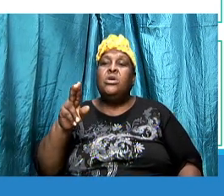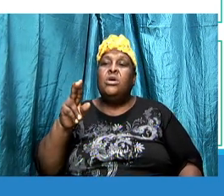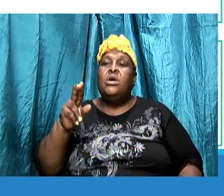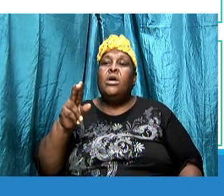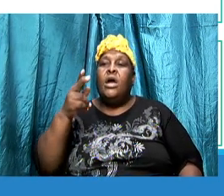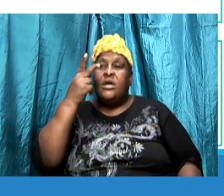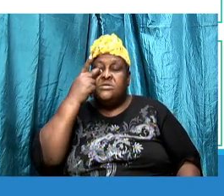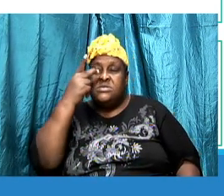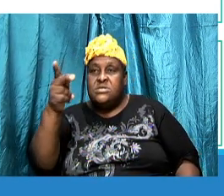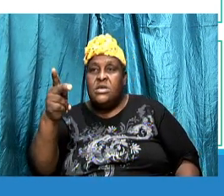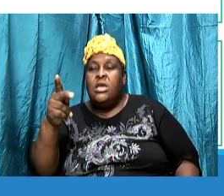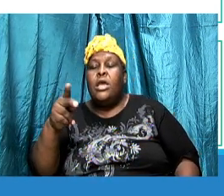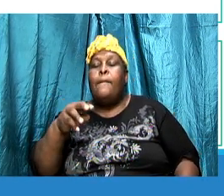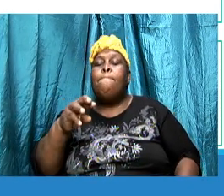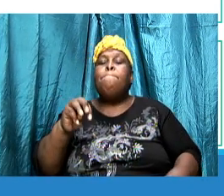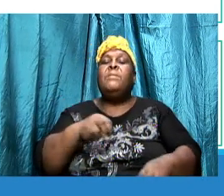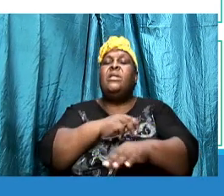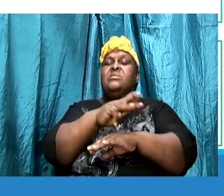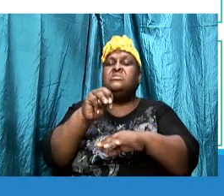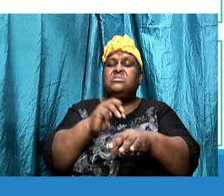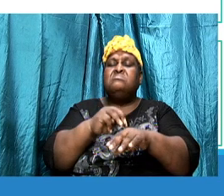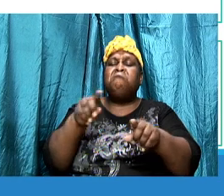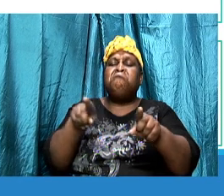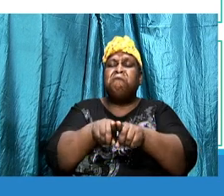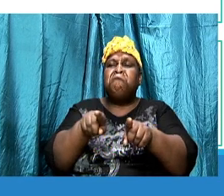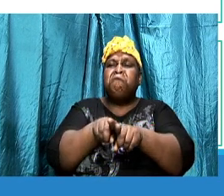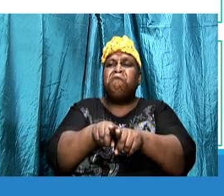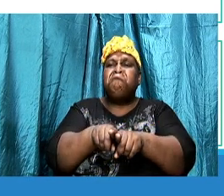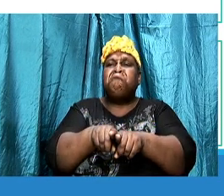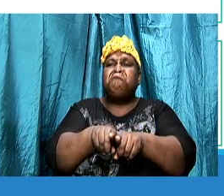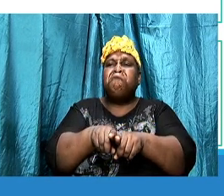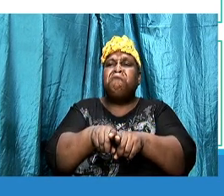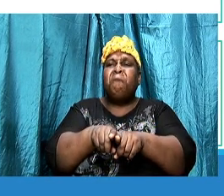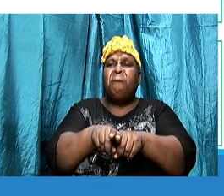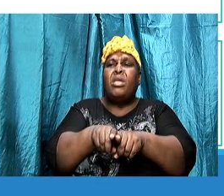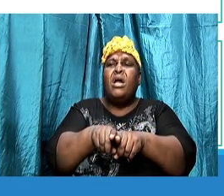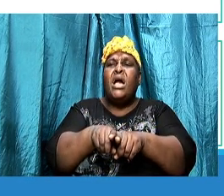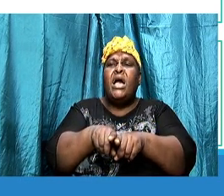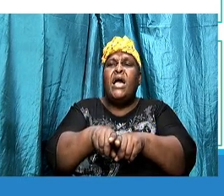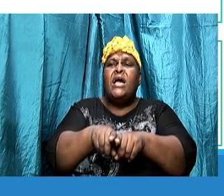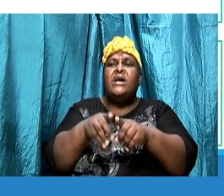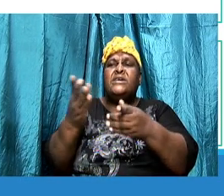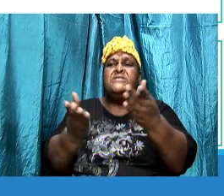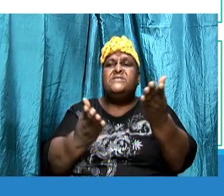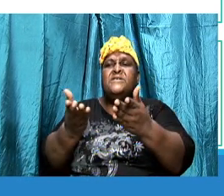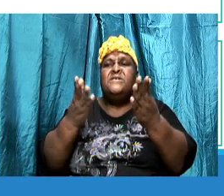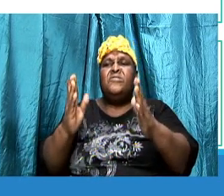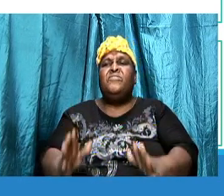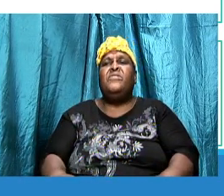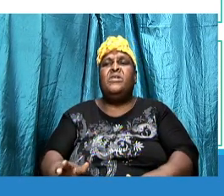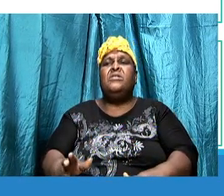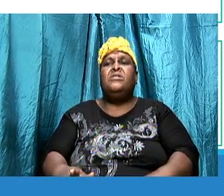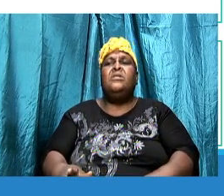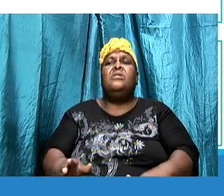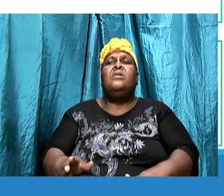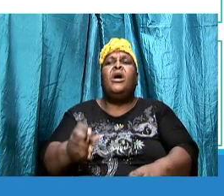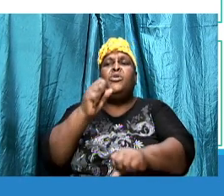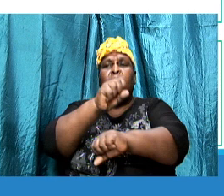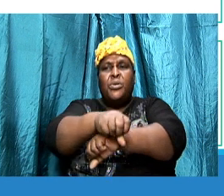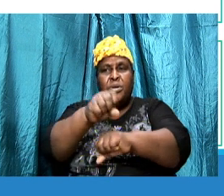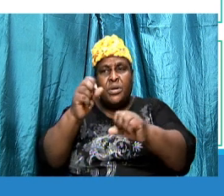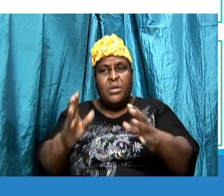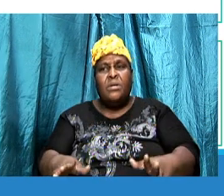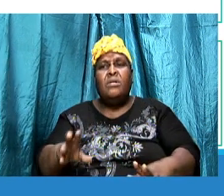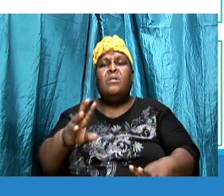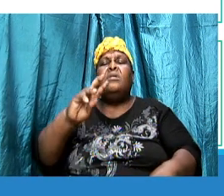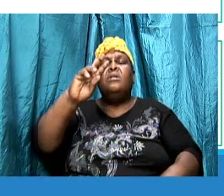ministers, you know, as stewards of the mysteries of God and a servant. Paul was very deliberate